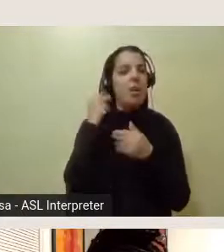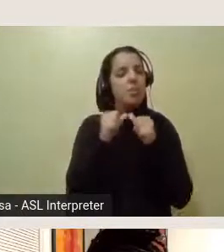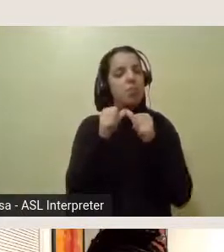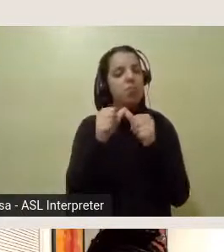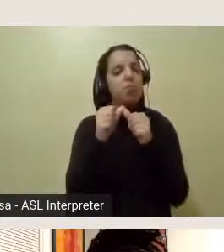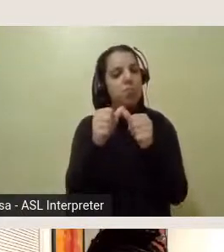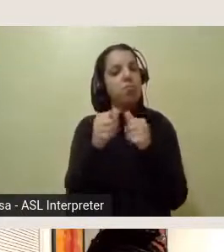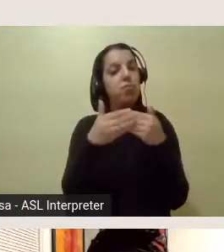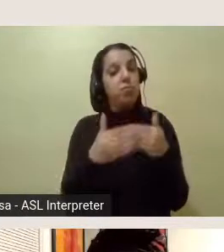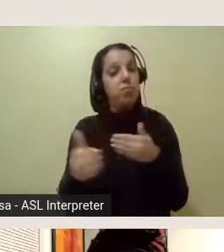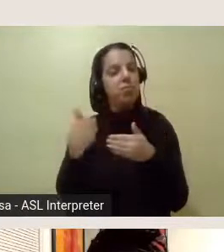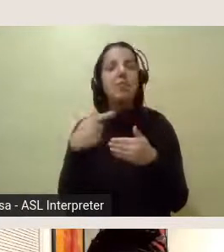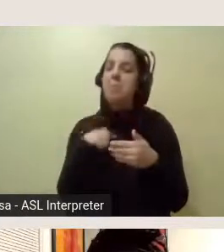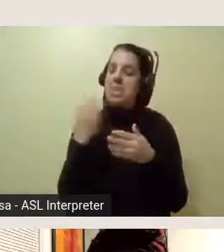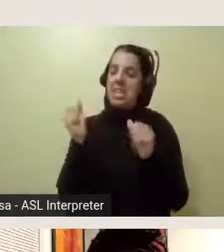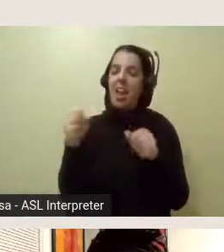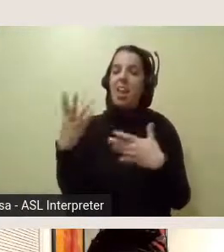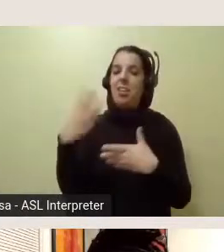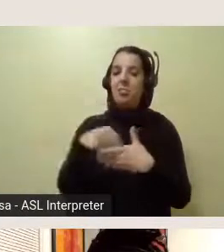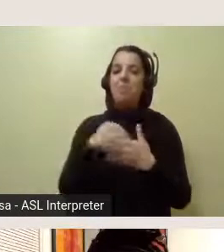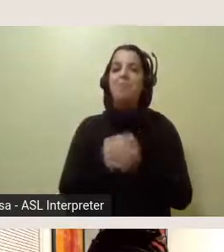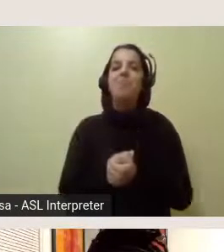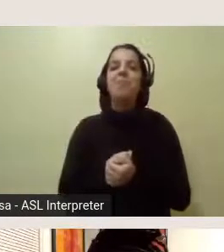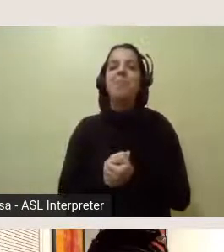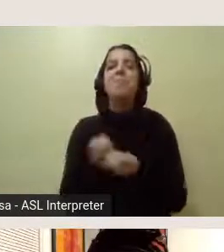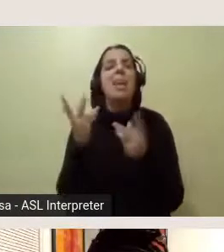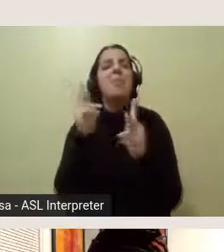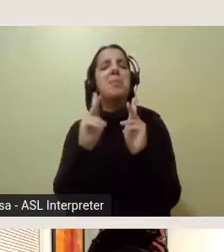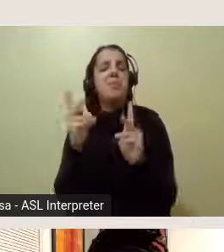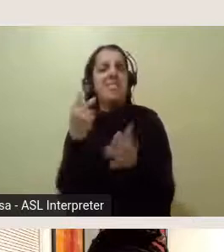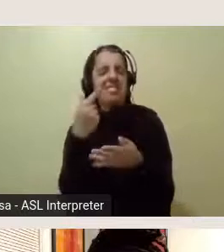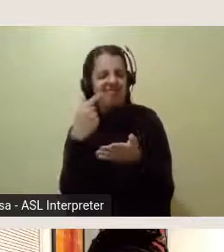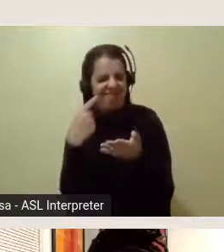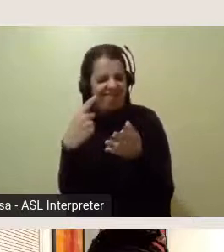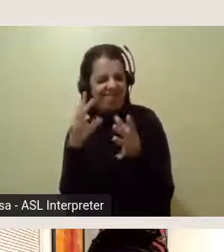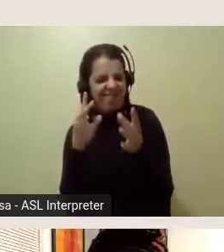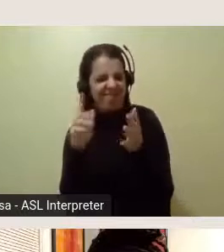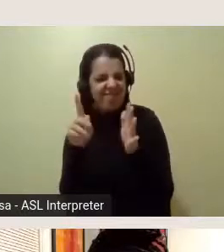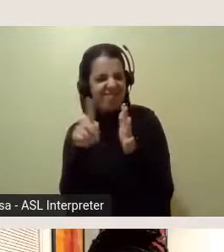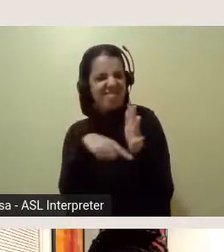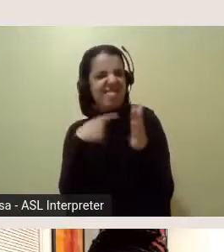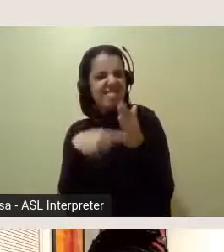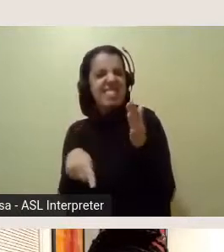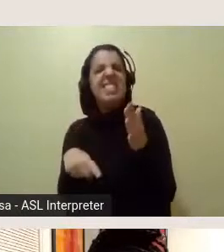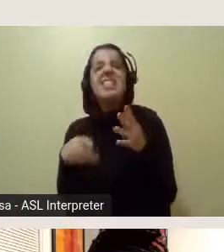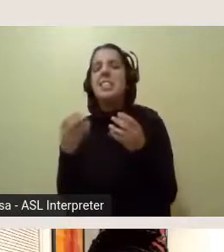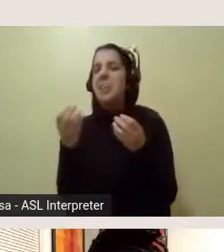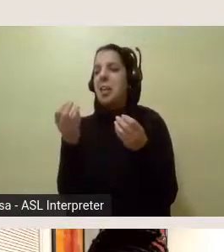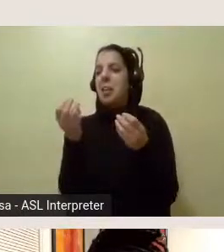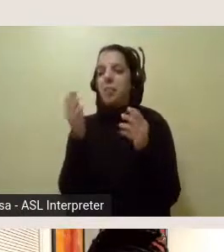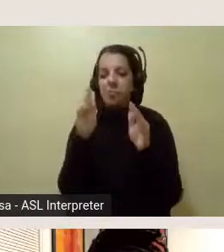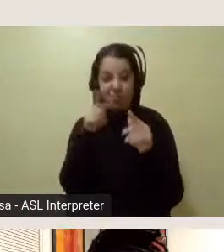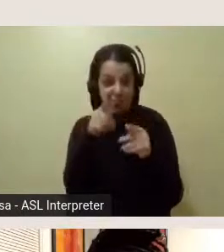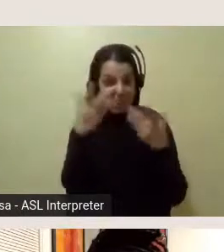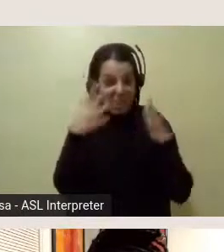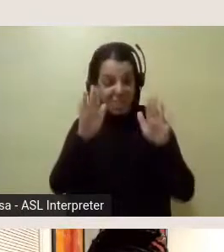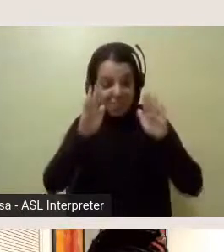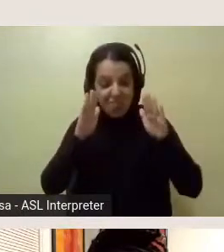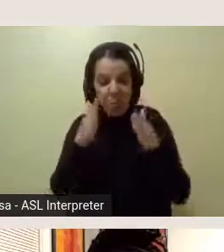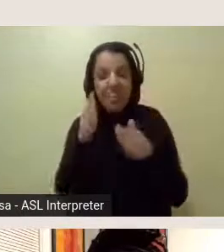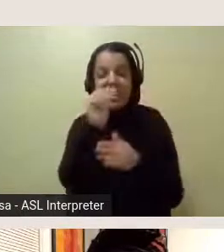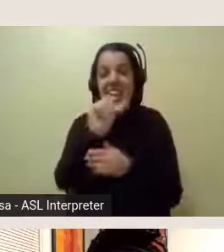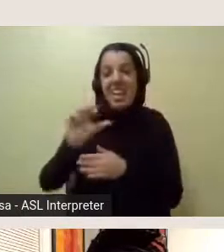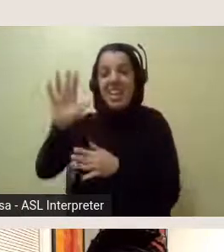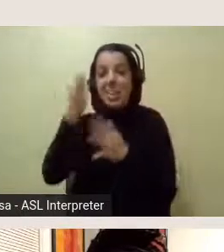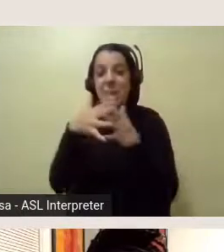more scenes of the Asian American activists who are protesting on behalf of Akai. But when I spoke to that